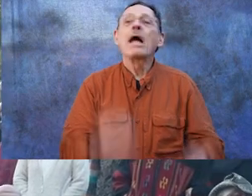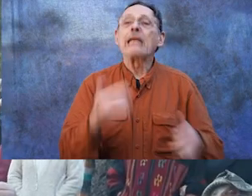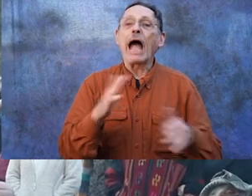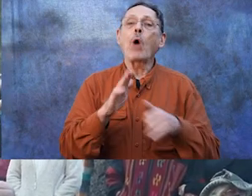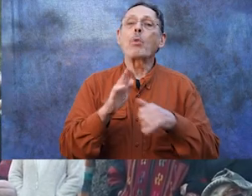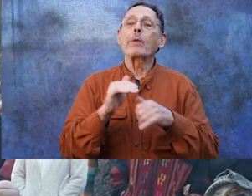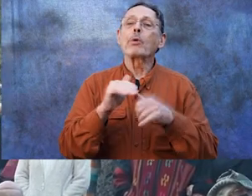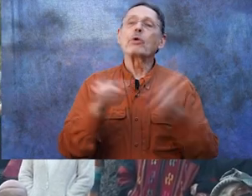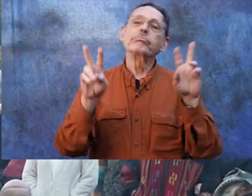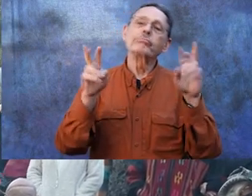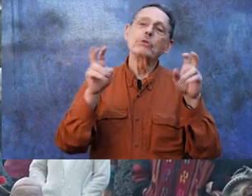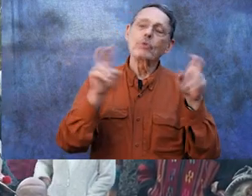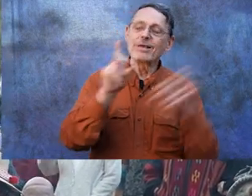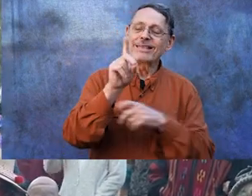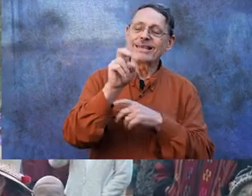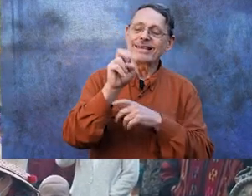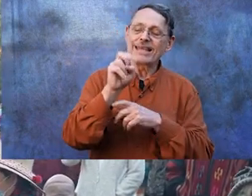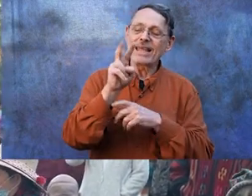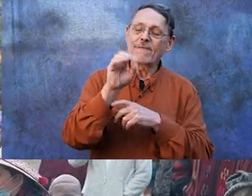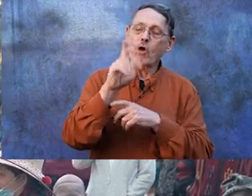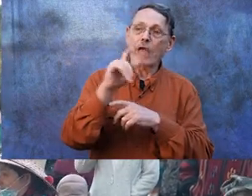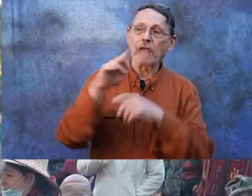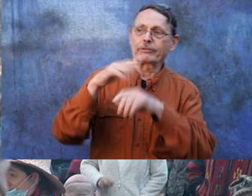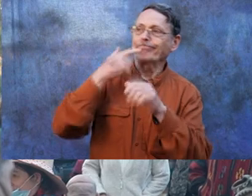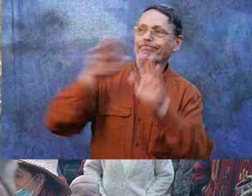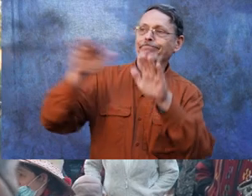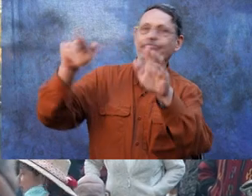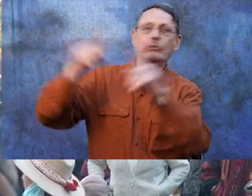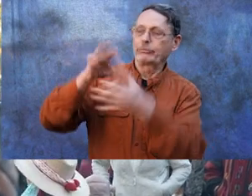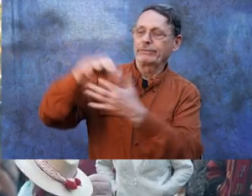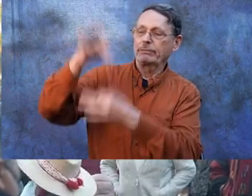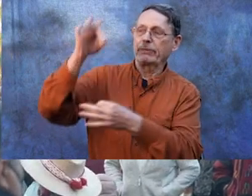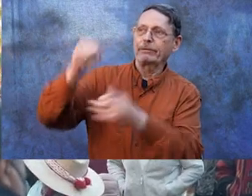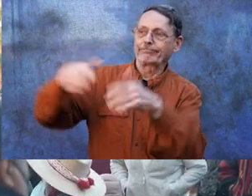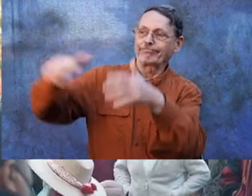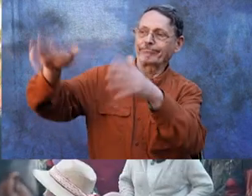gonna do the devocations now. All right. One, two, ready, go.